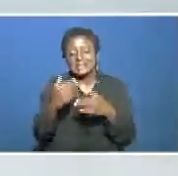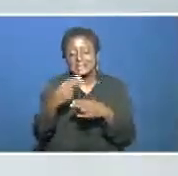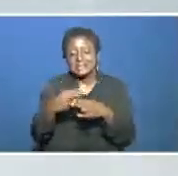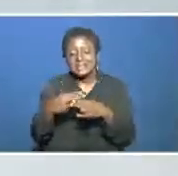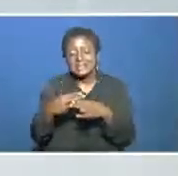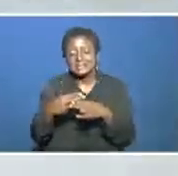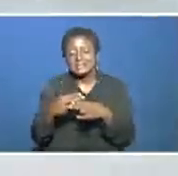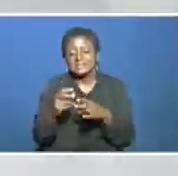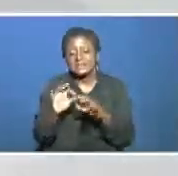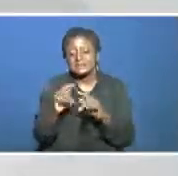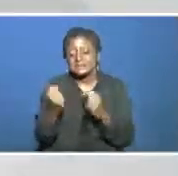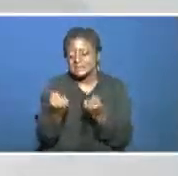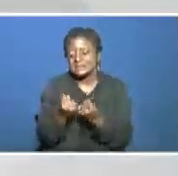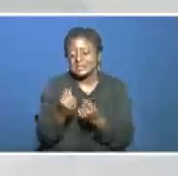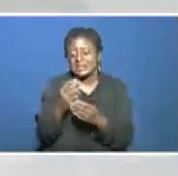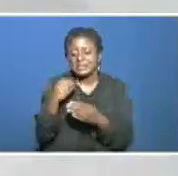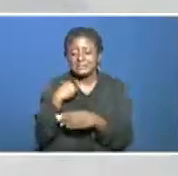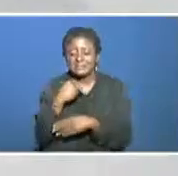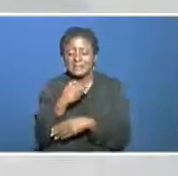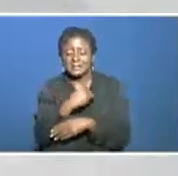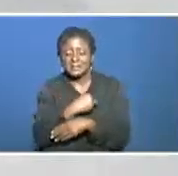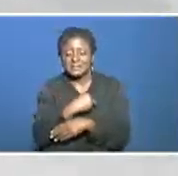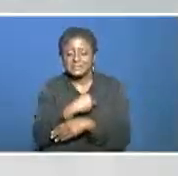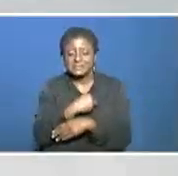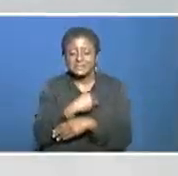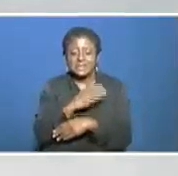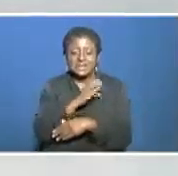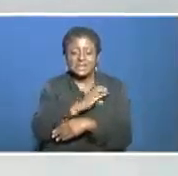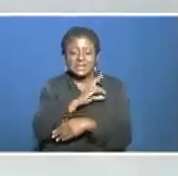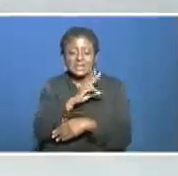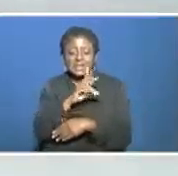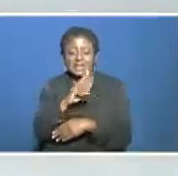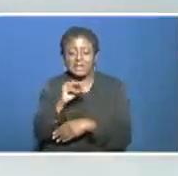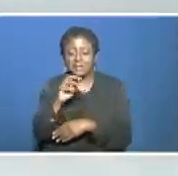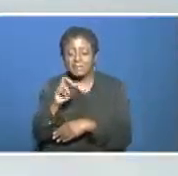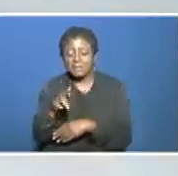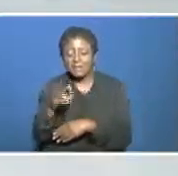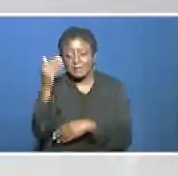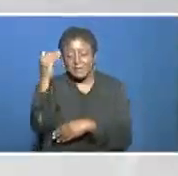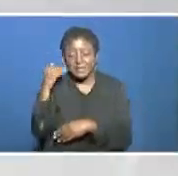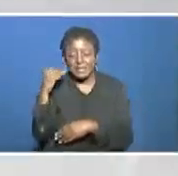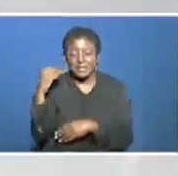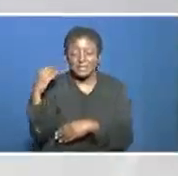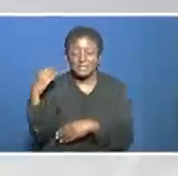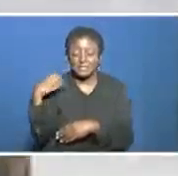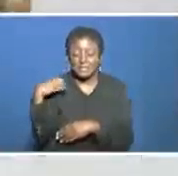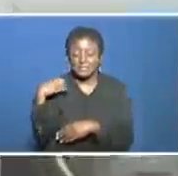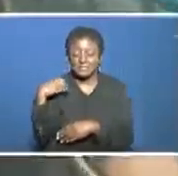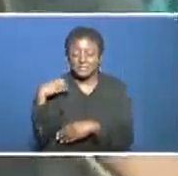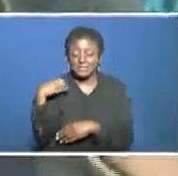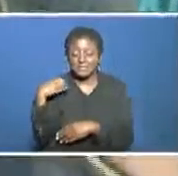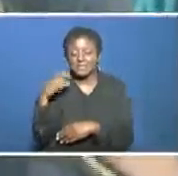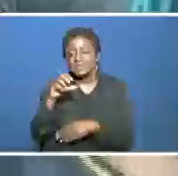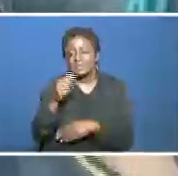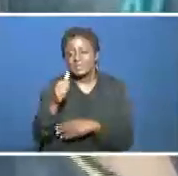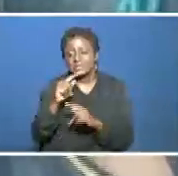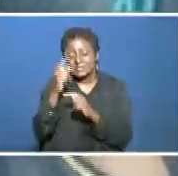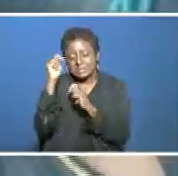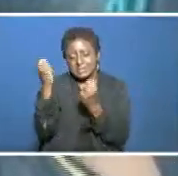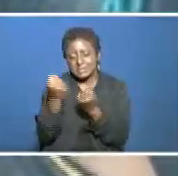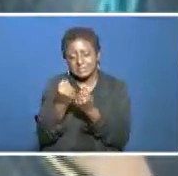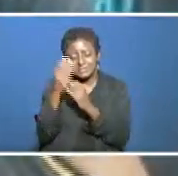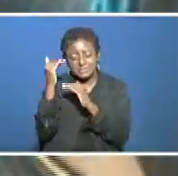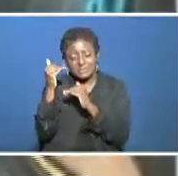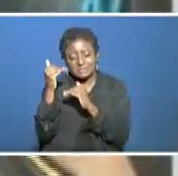Carolyn Baptiste. Donnie Culmer is the head coach. He's being assisted by Devin Johnson and Diatsi Delancey. The team is expected to play host